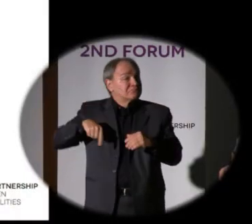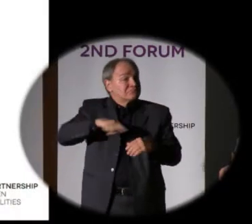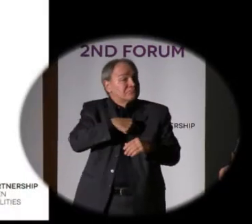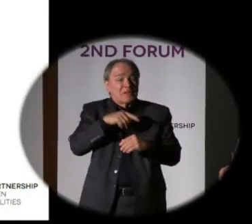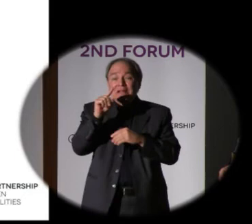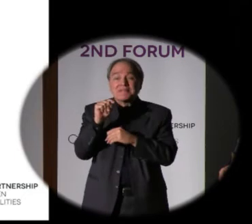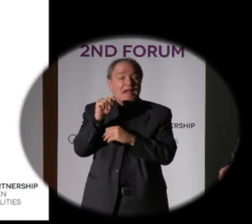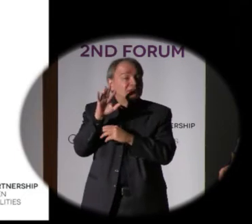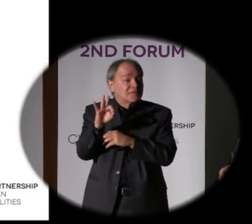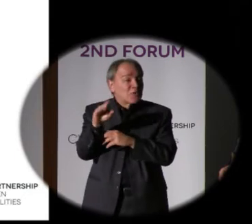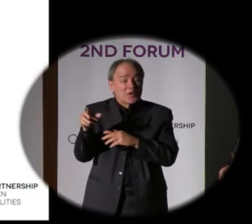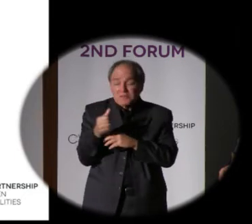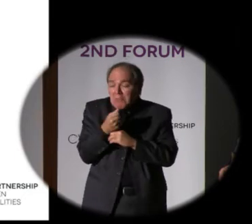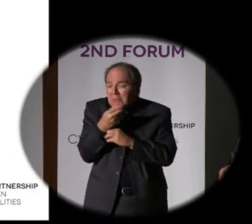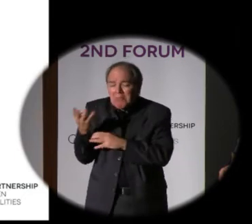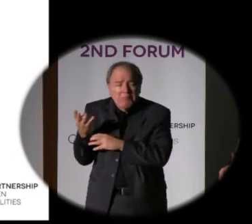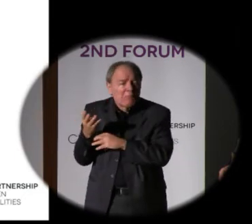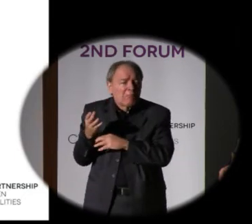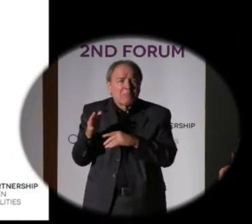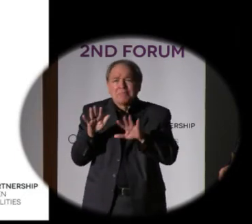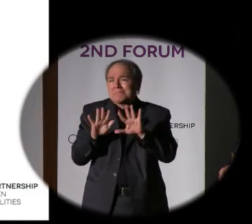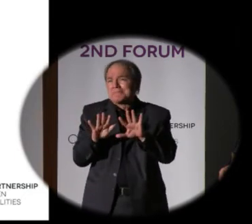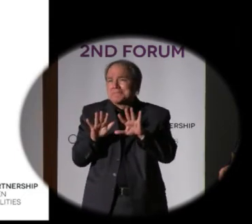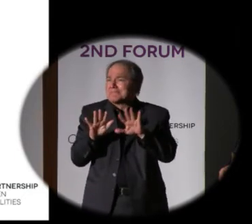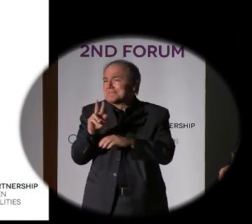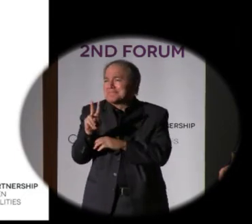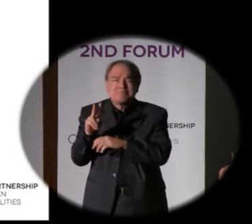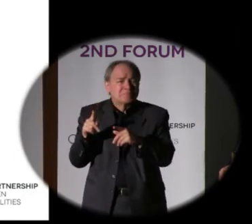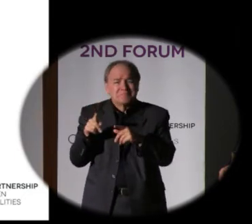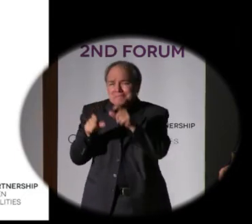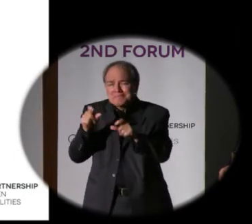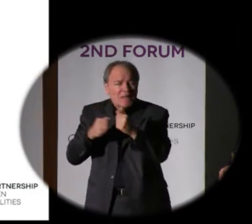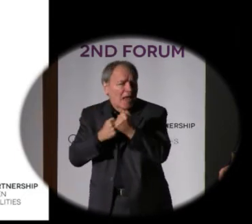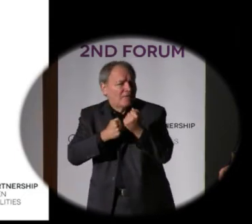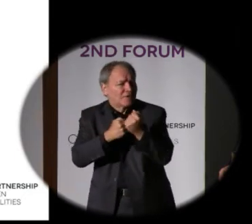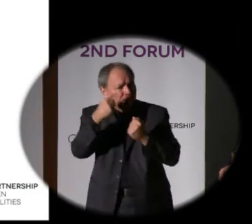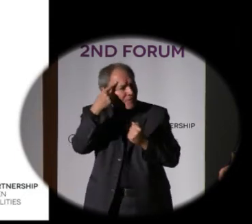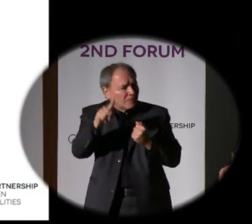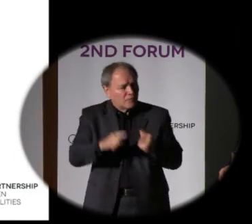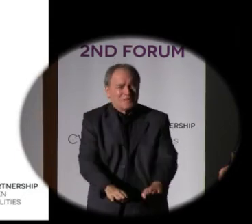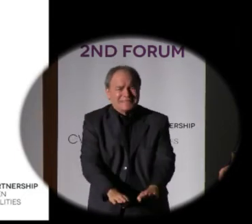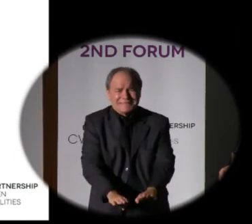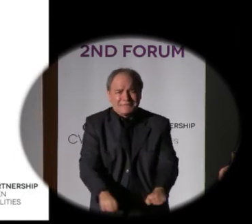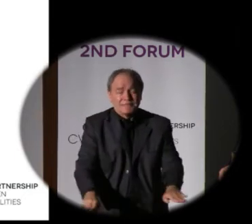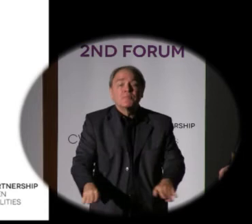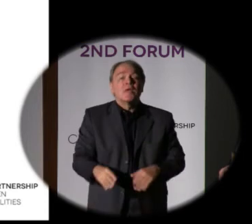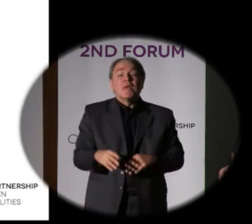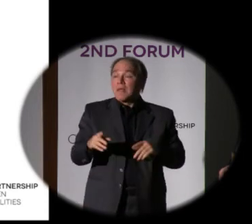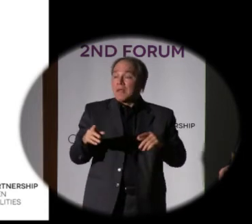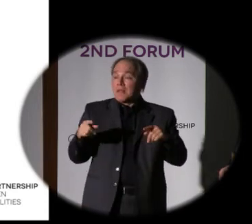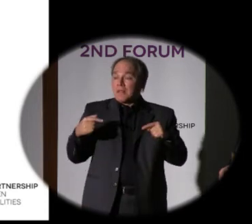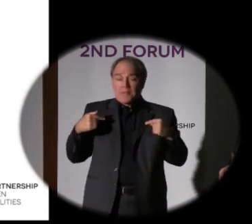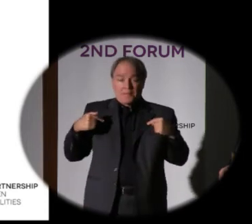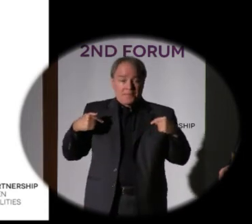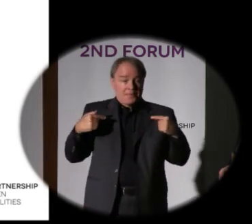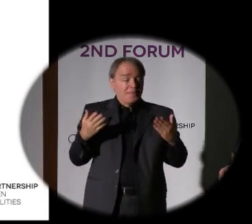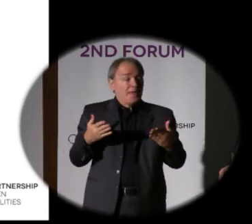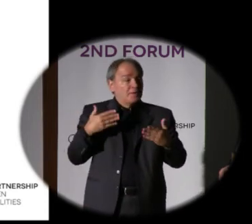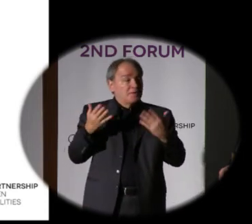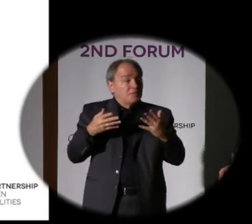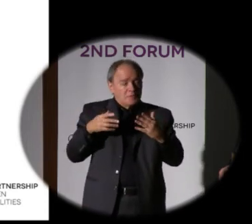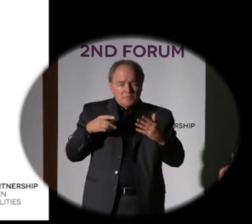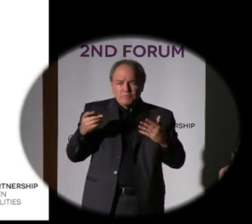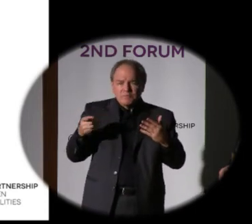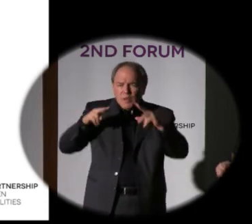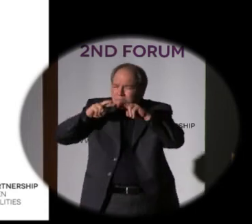dozen or so advocates for early childhood, and then this summer's needs assessment and the governance planning survey identified